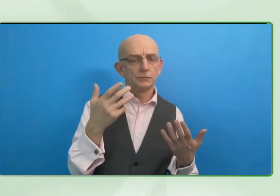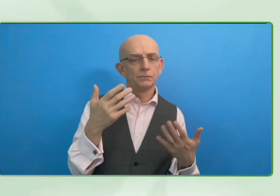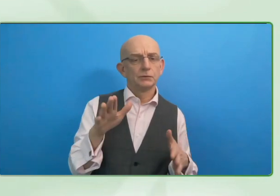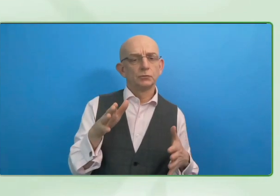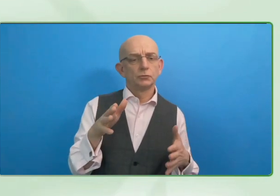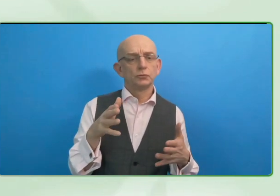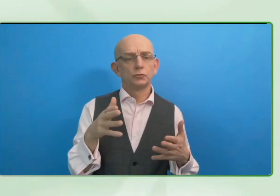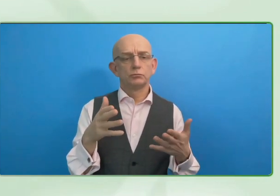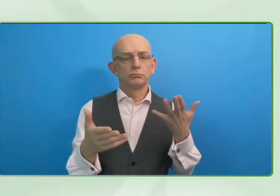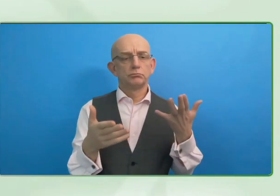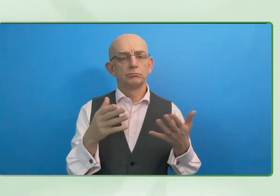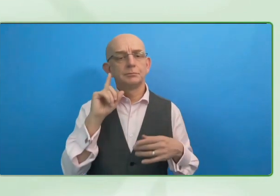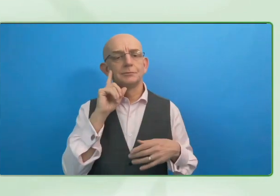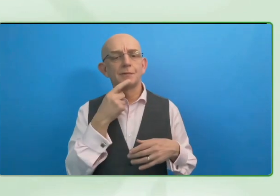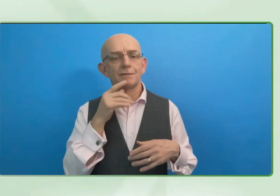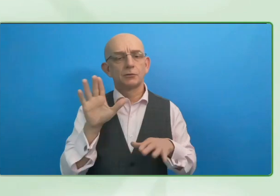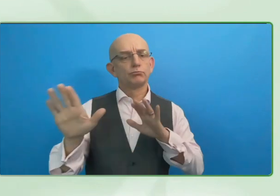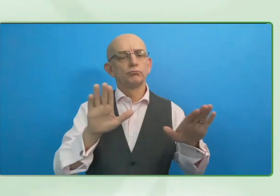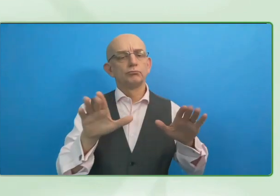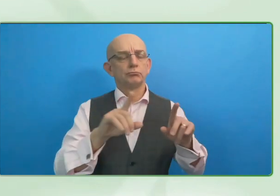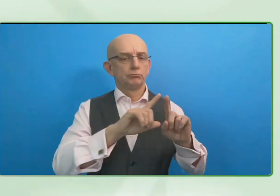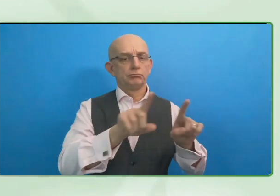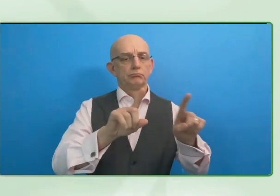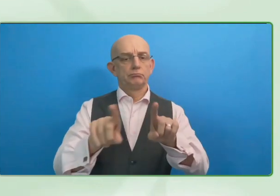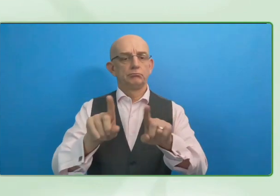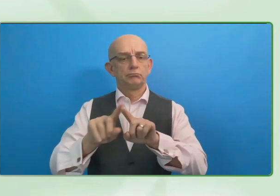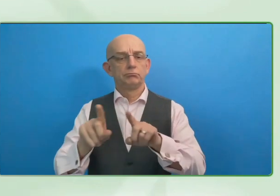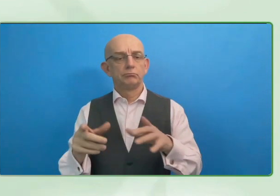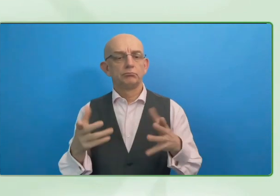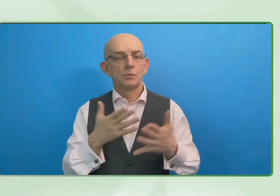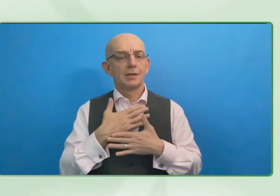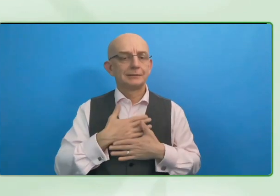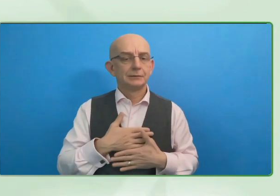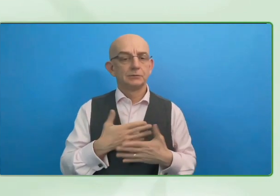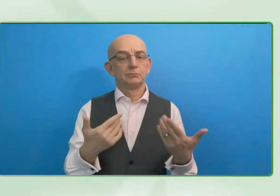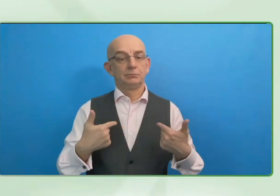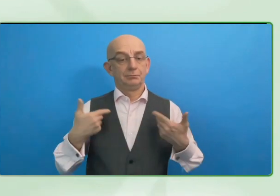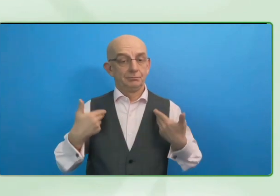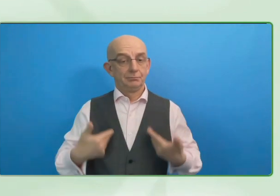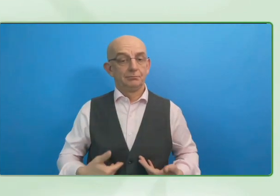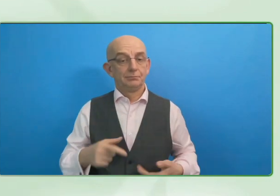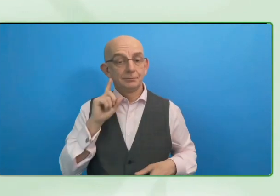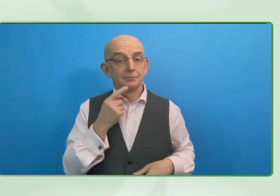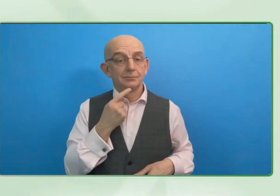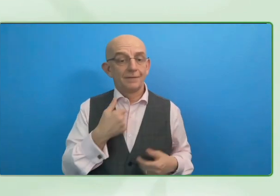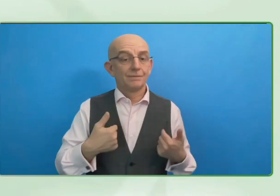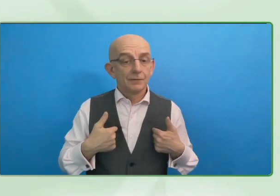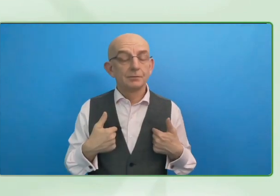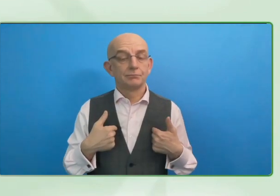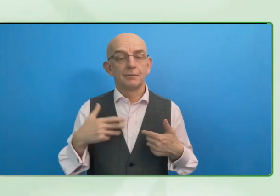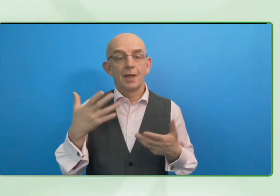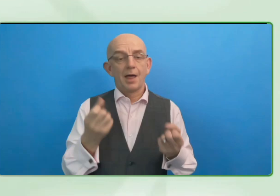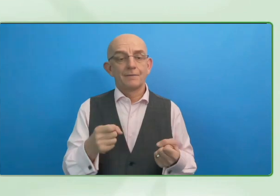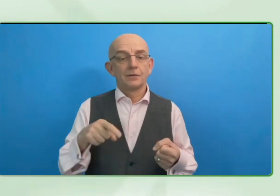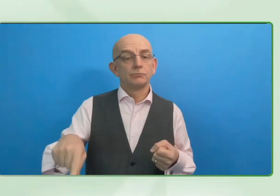needs. And as a deaf person myself, there are those of us who speak and